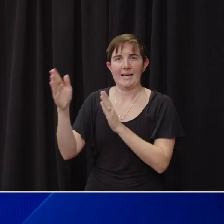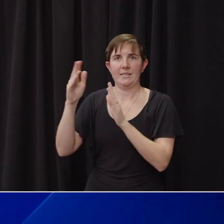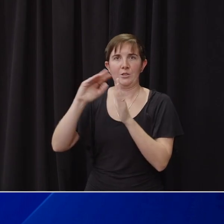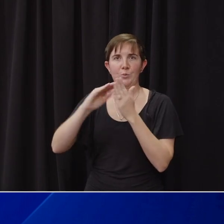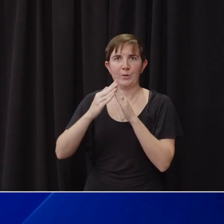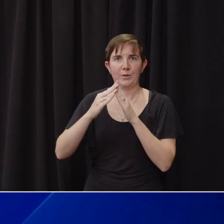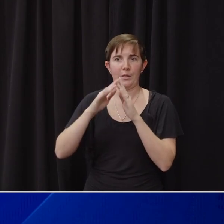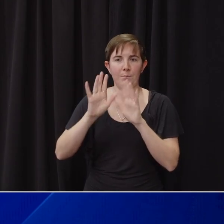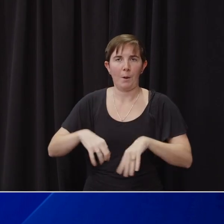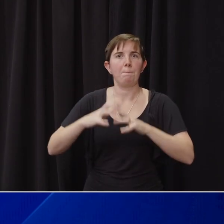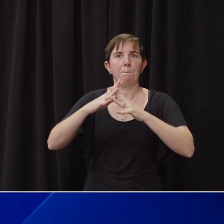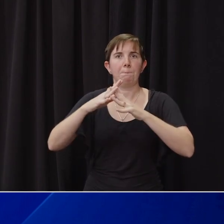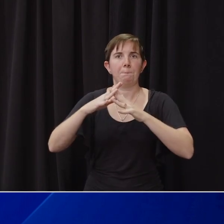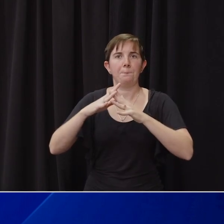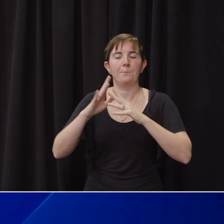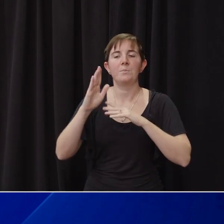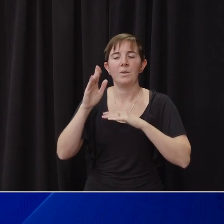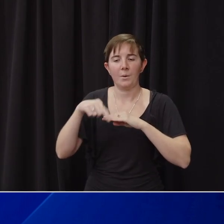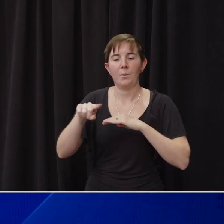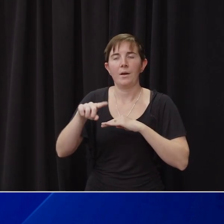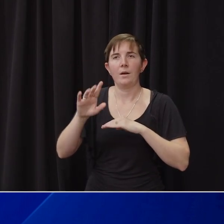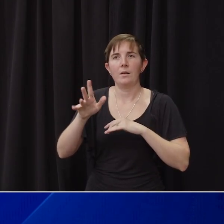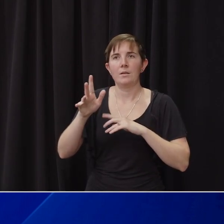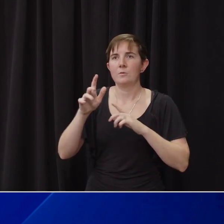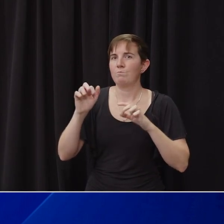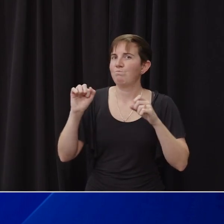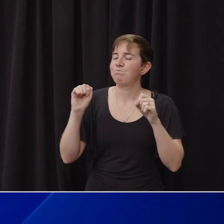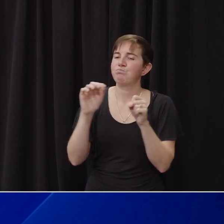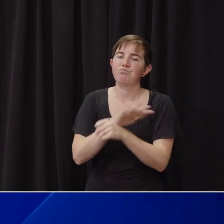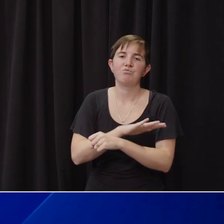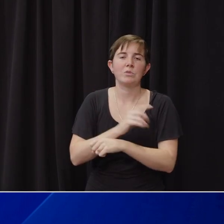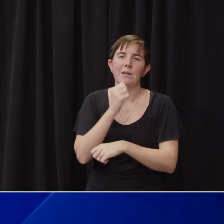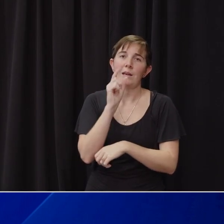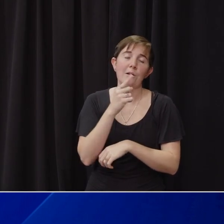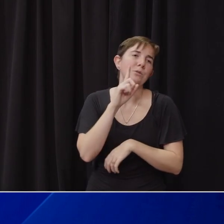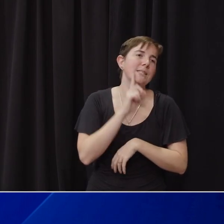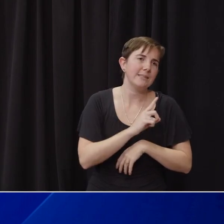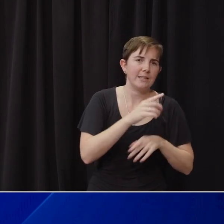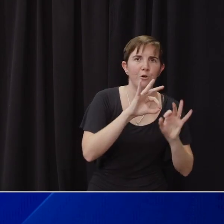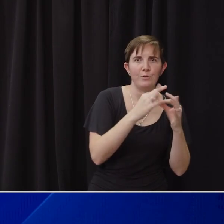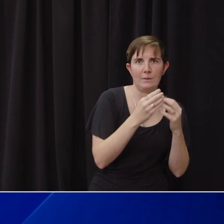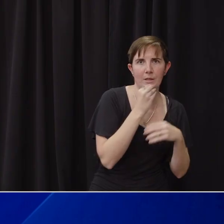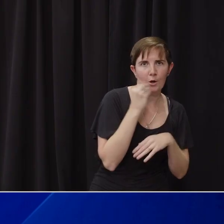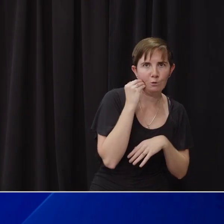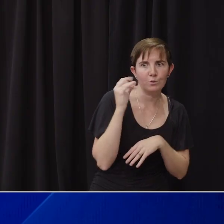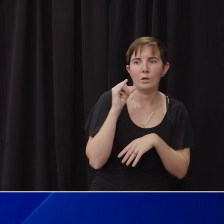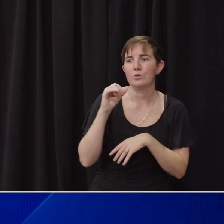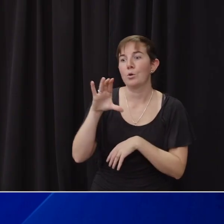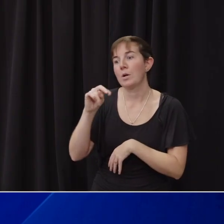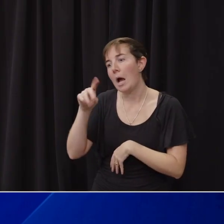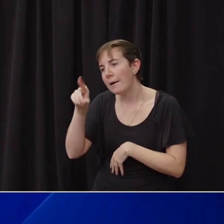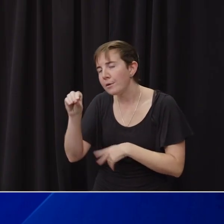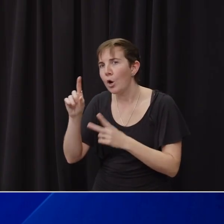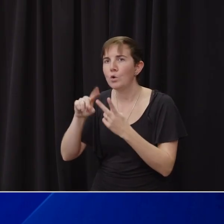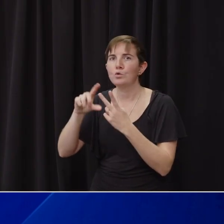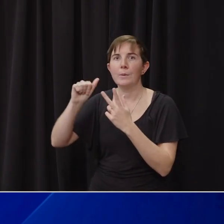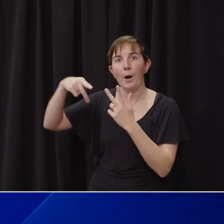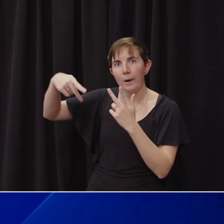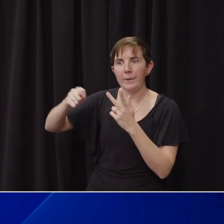community that is filled with not only single-family homes, but also condos,